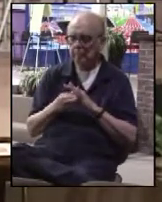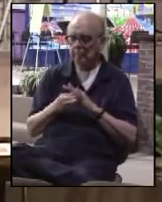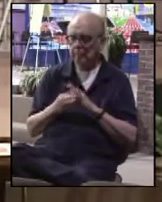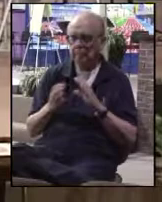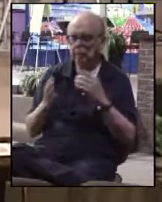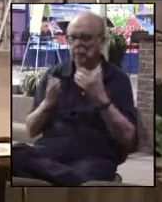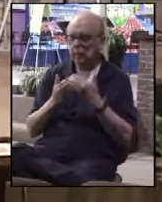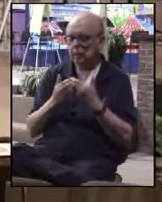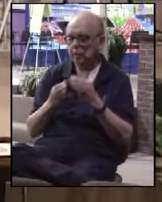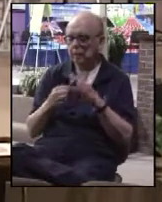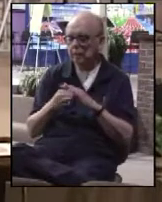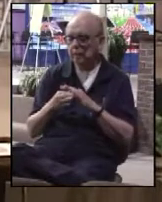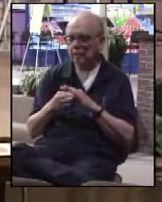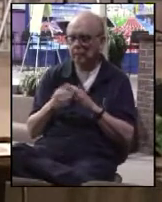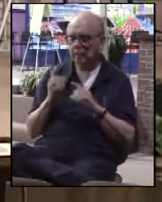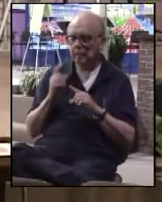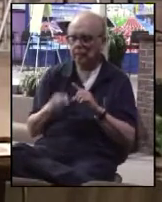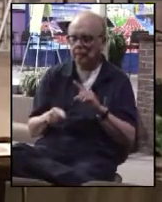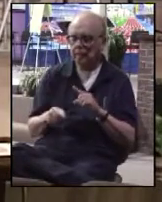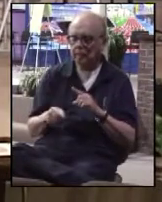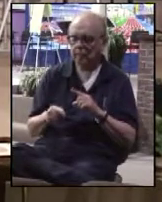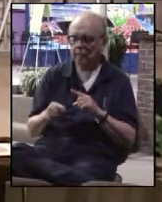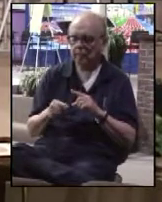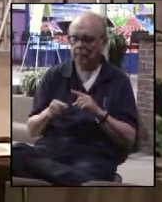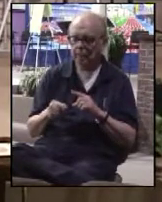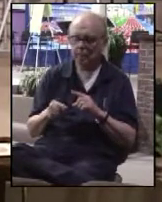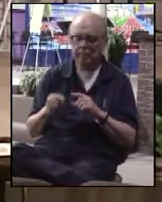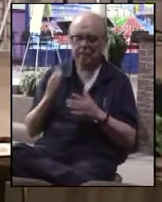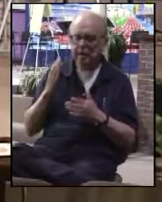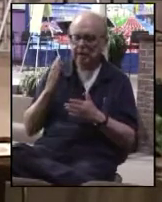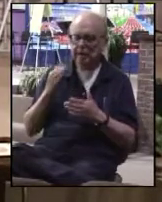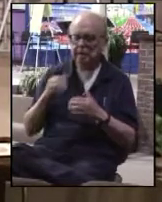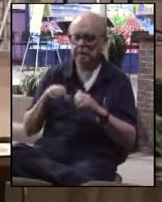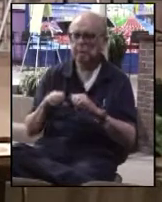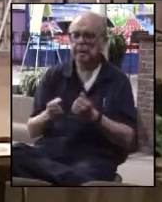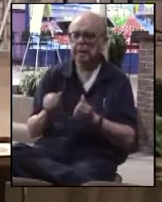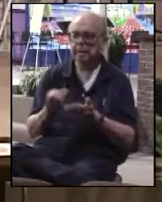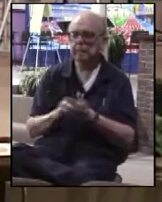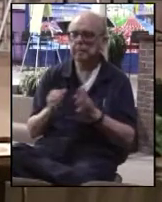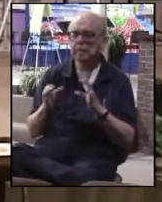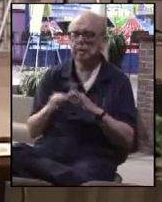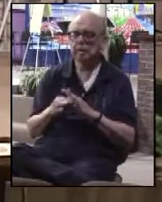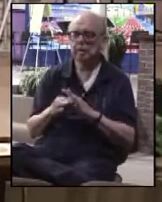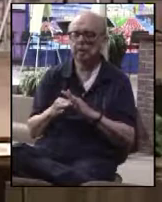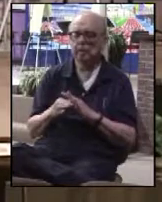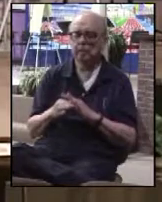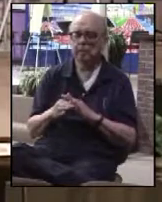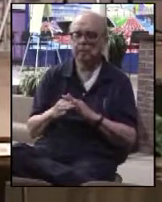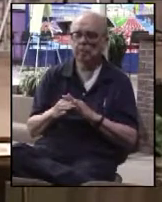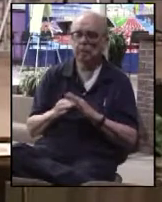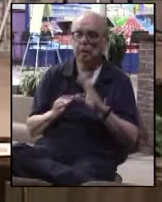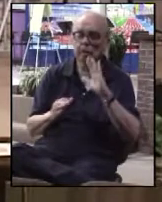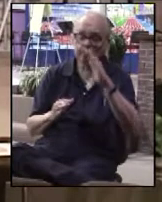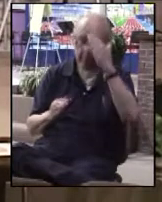you can't sever that relationship he is your son